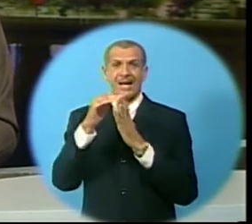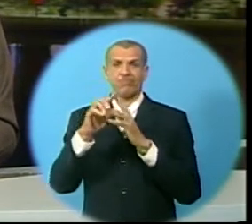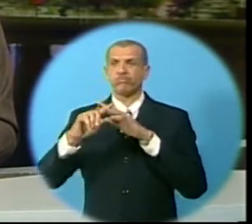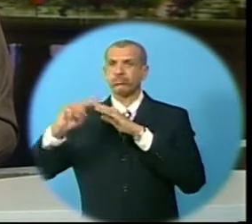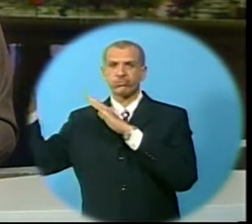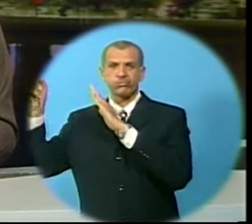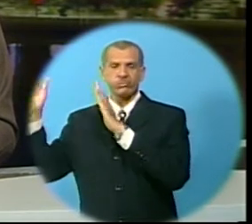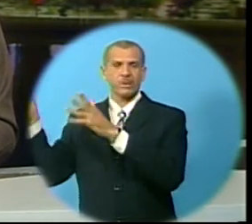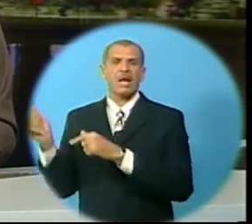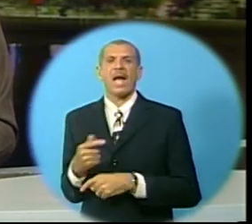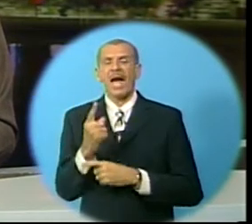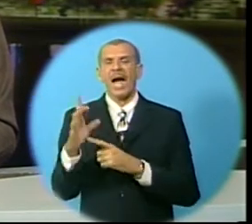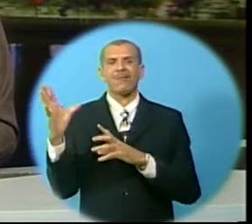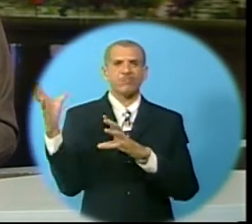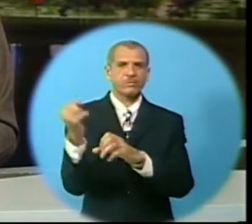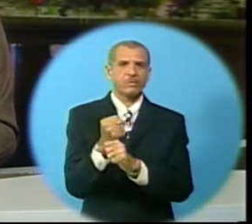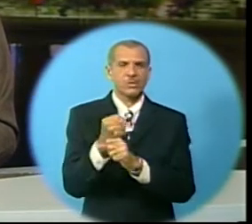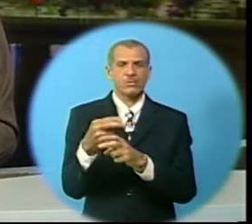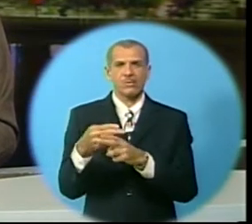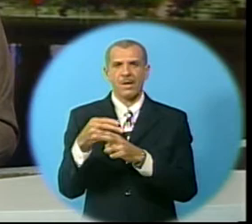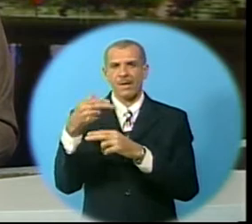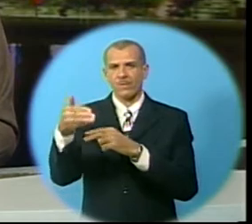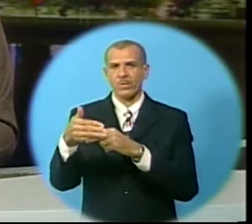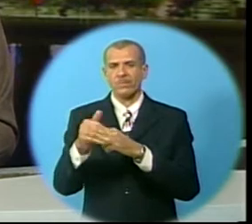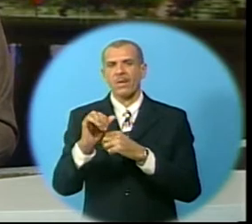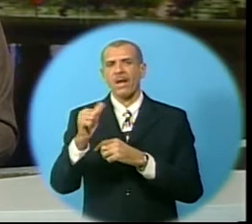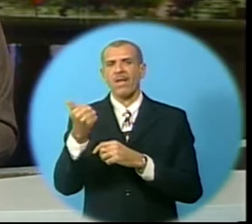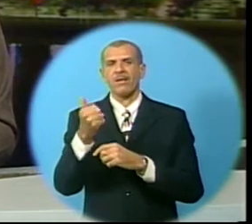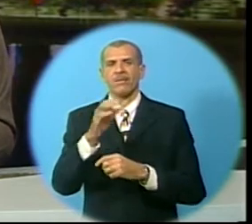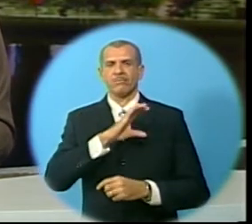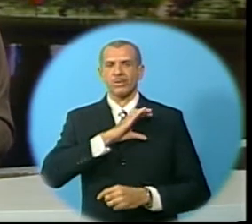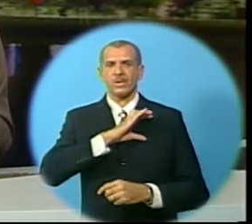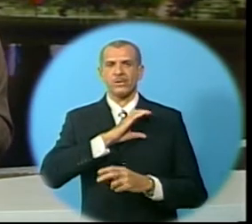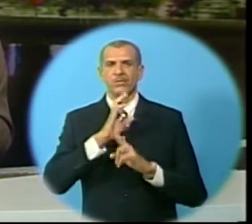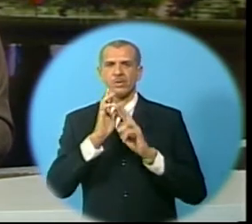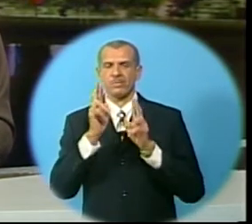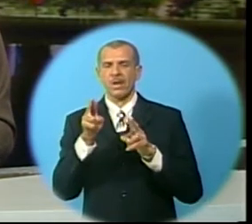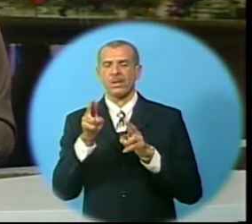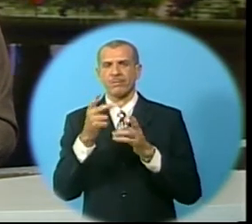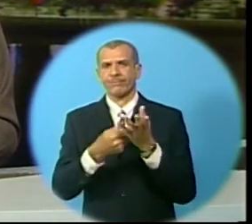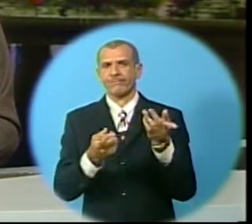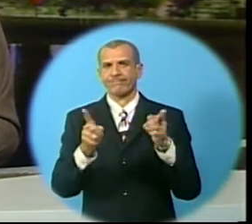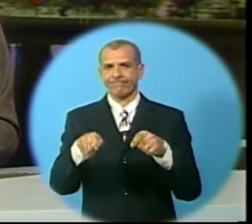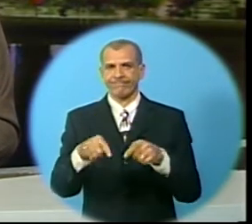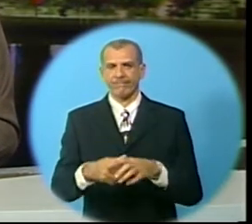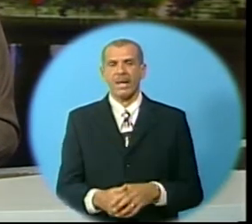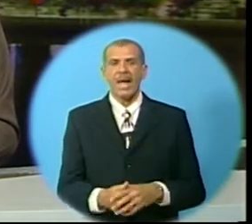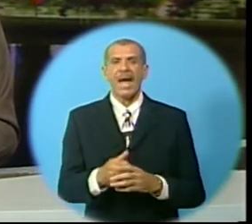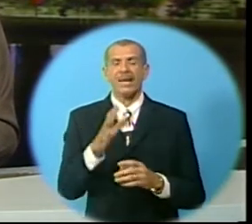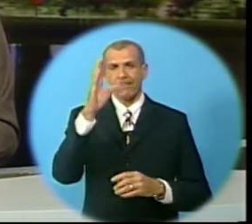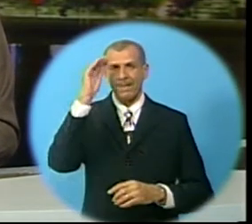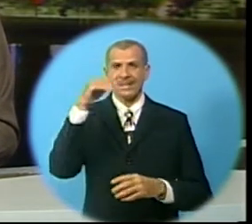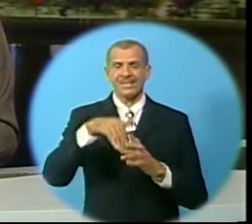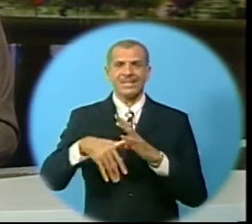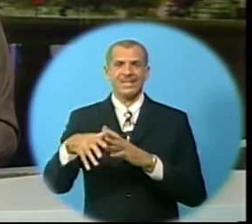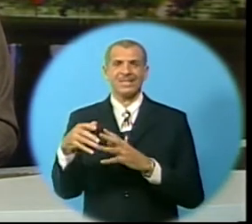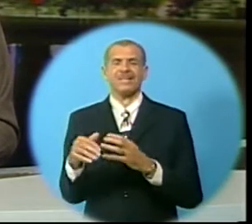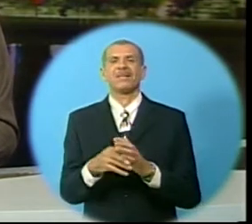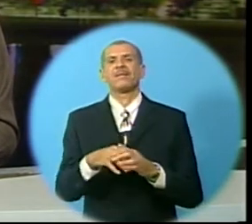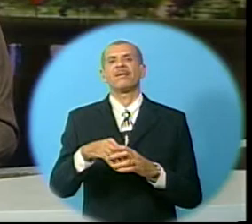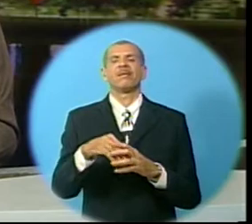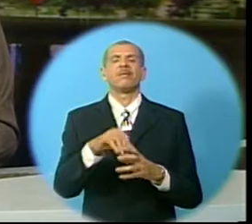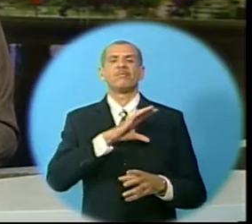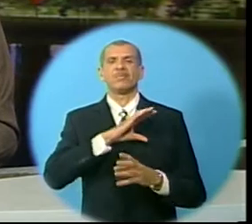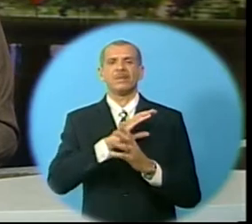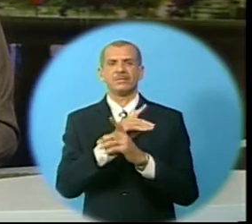held shortly afterwards not far away by other officers who were responding to the incident. The man is currently in custody,